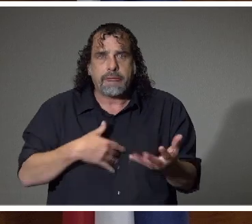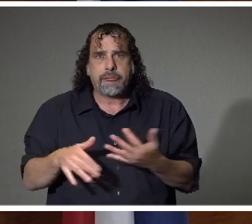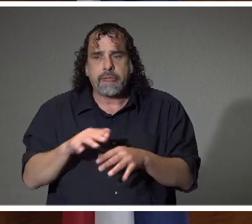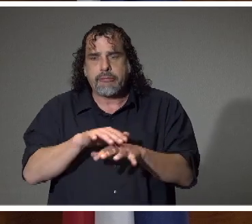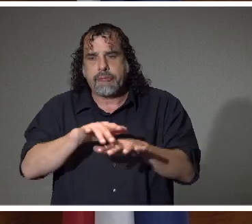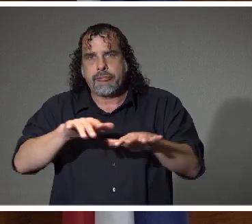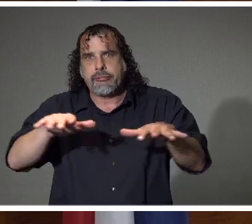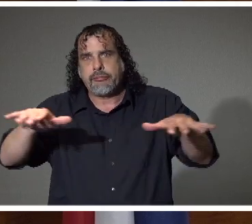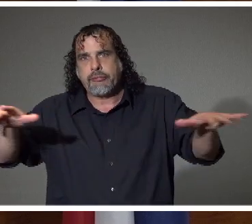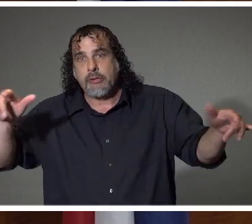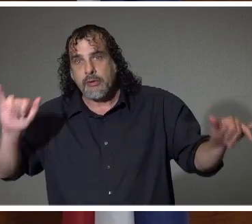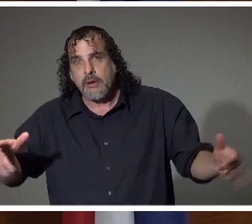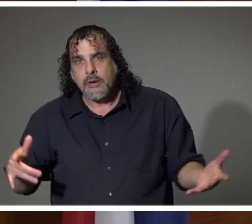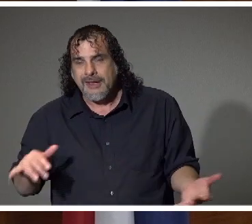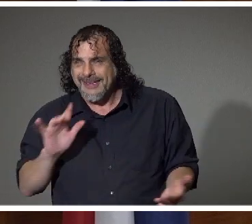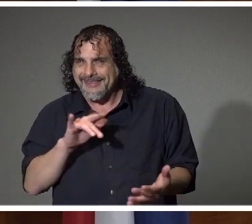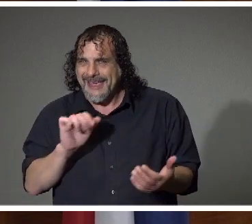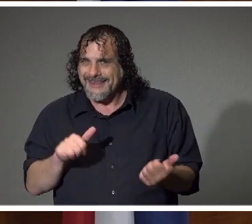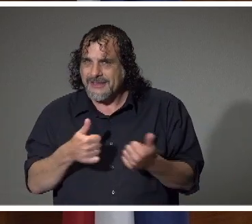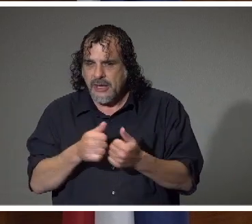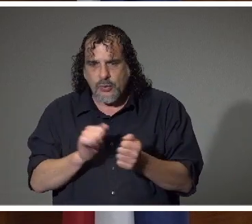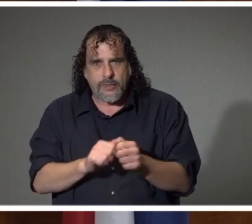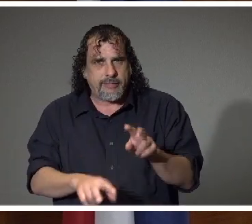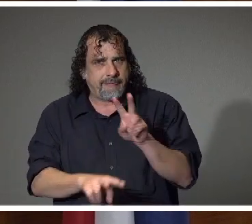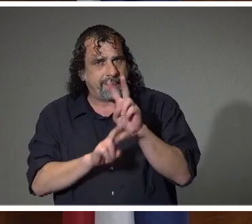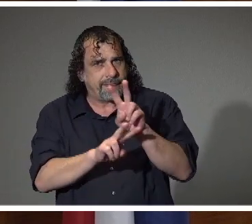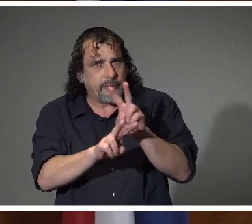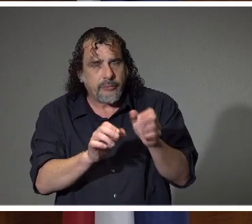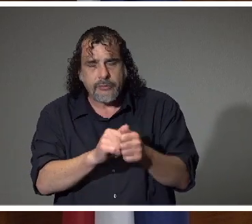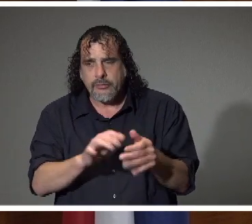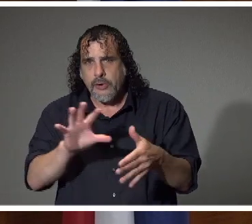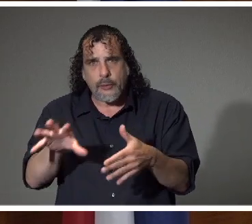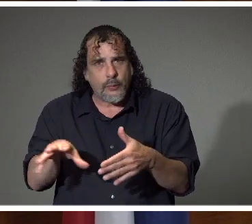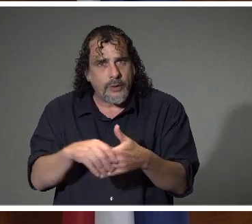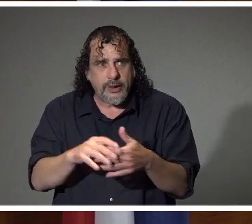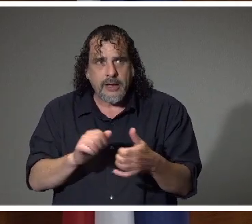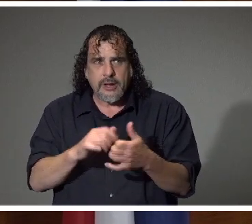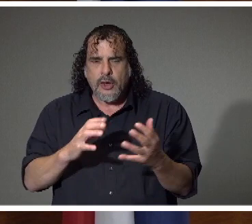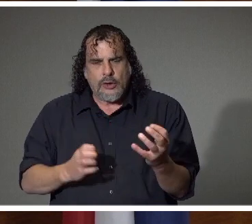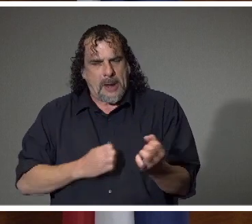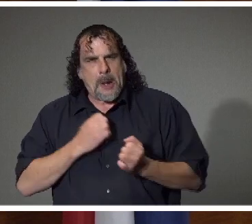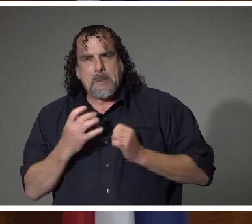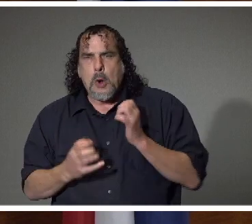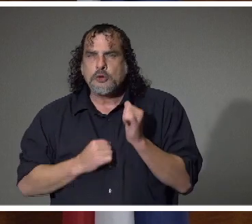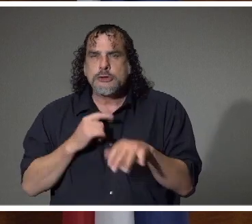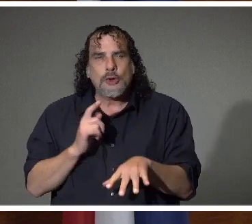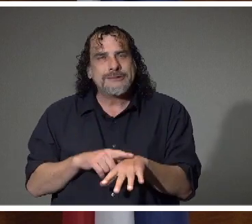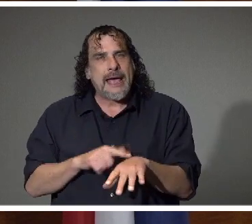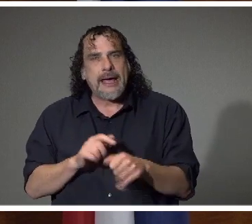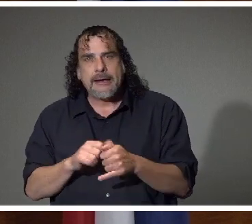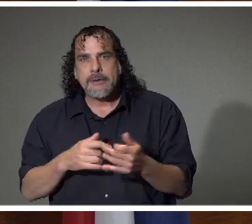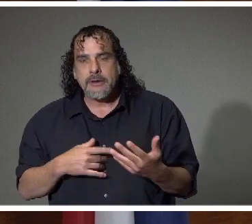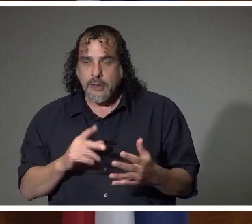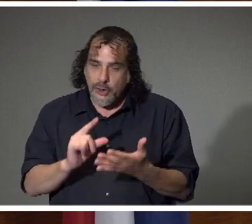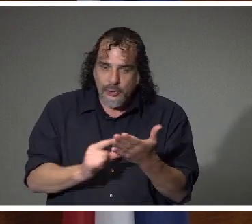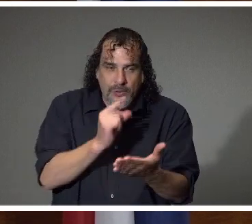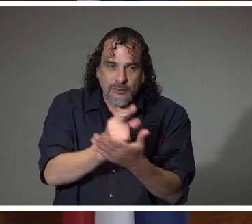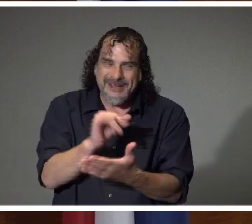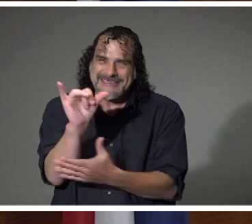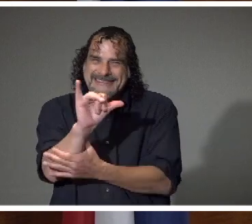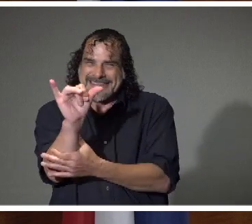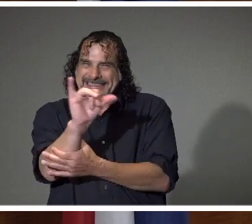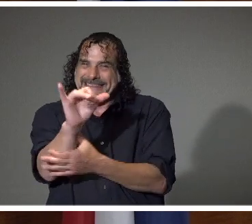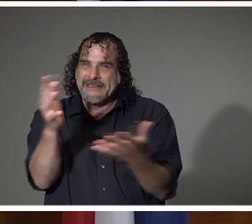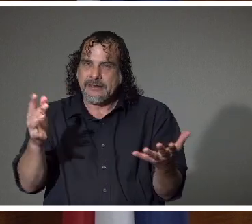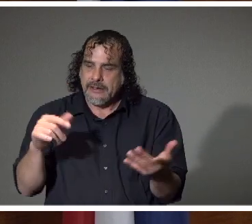and that's the challenge with funerals and weddings. They're very emotional ceremonies, and graduations are the same.